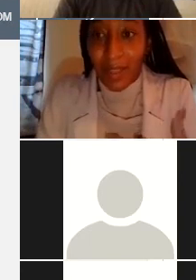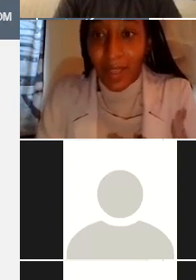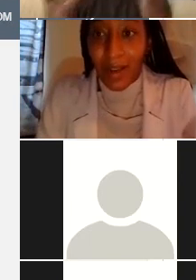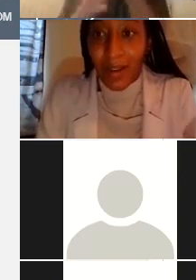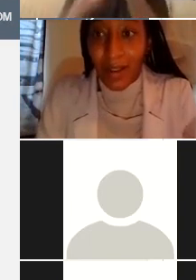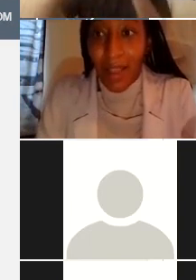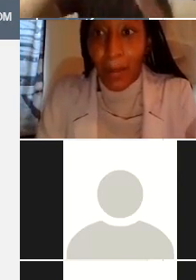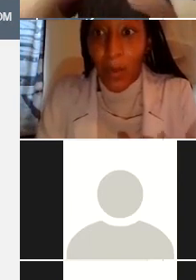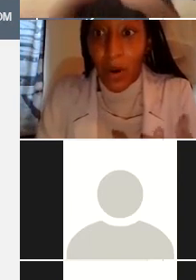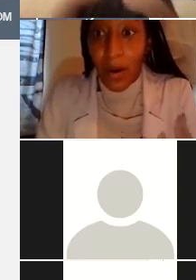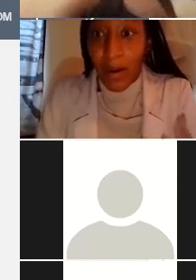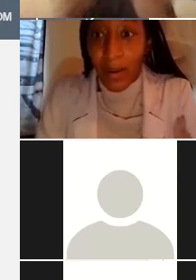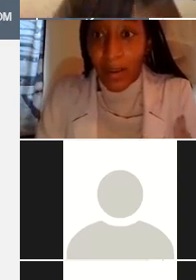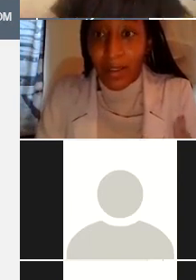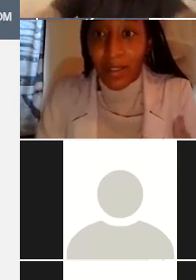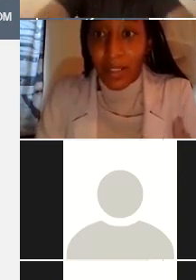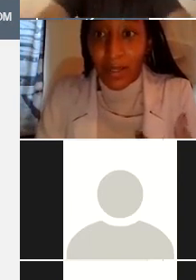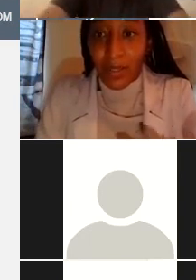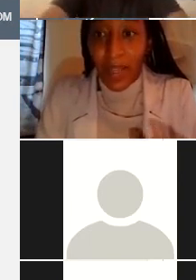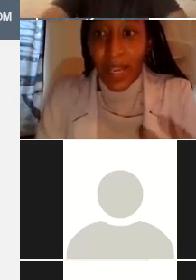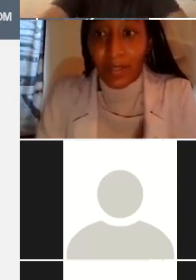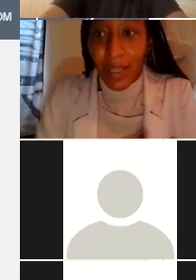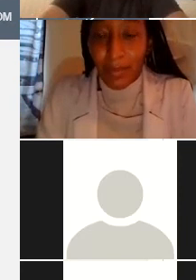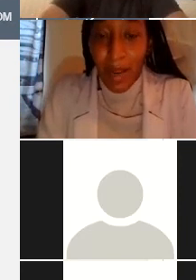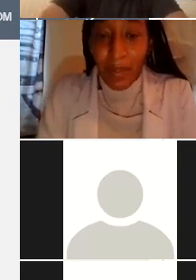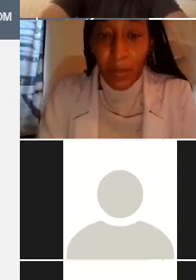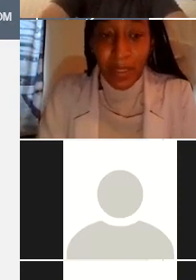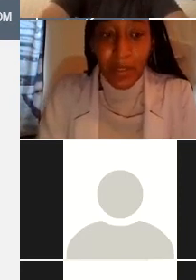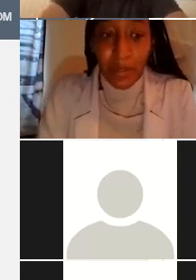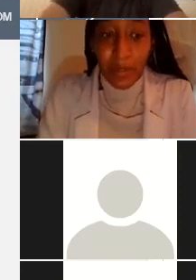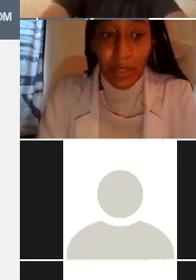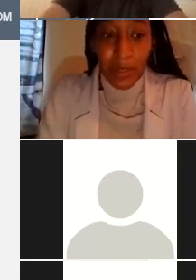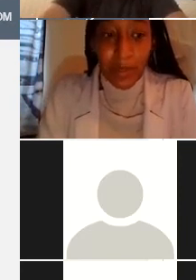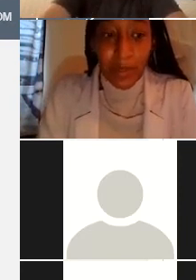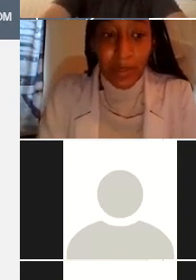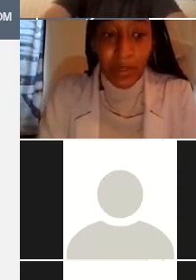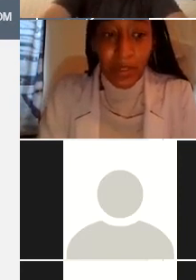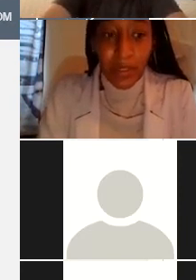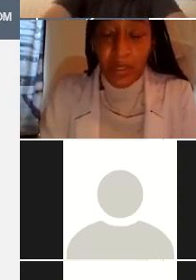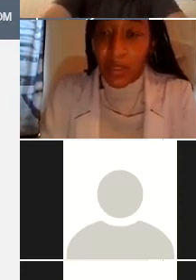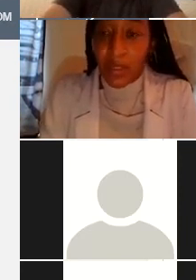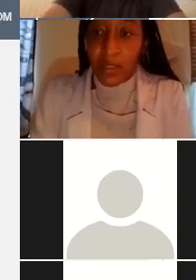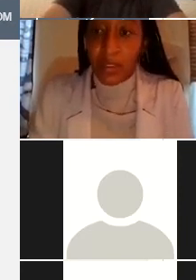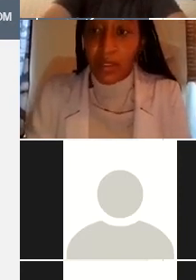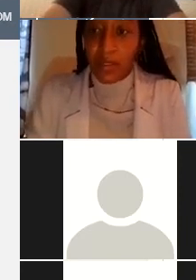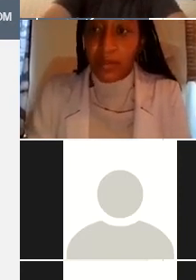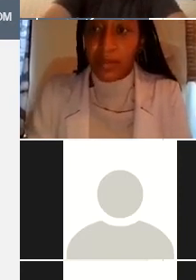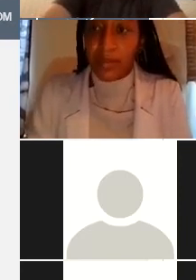like they're a lot more. Yeah, You they know, so that probably what it goes to.